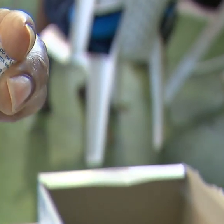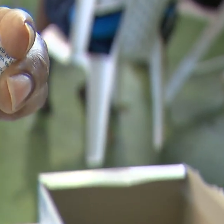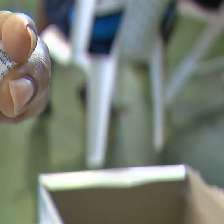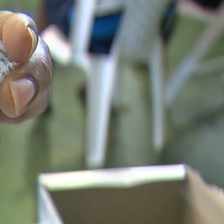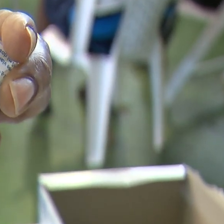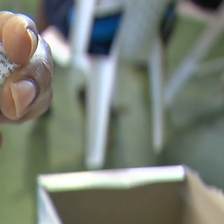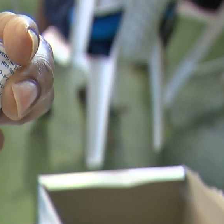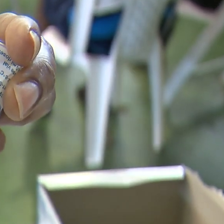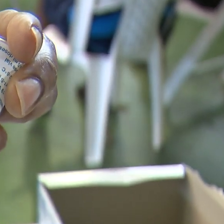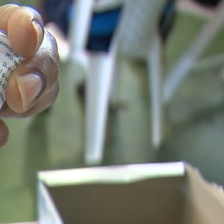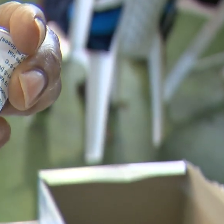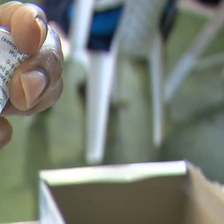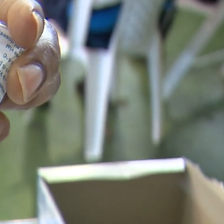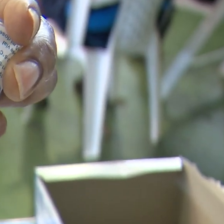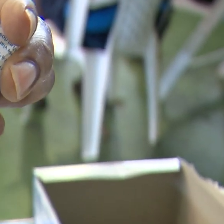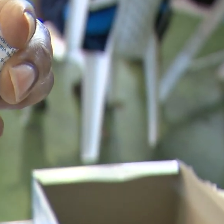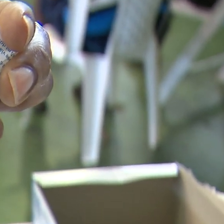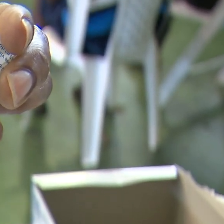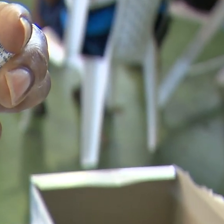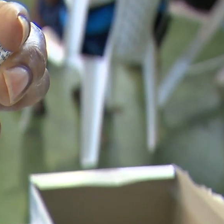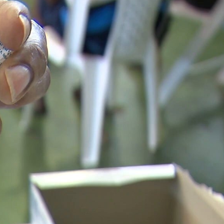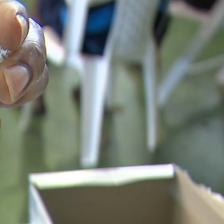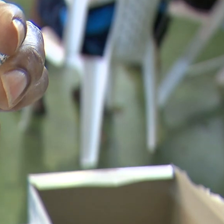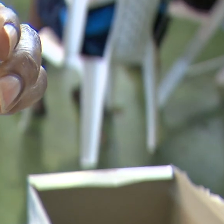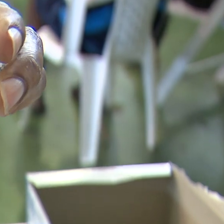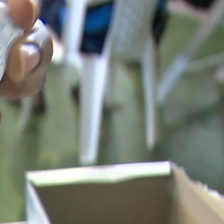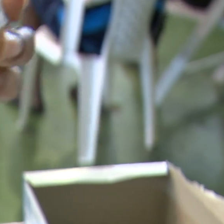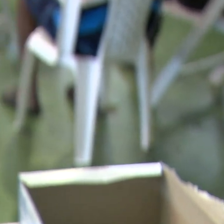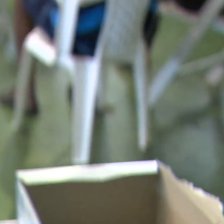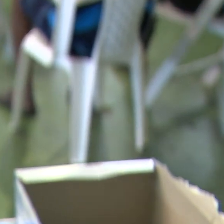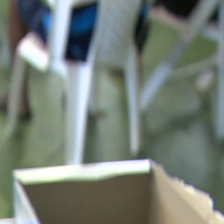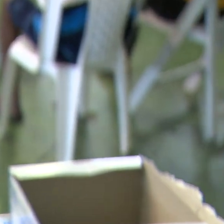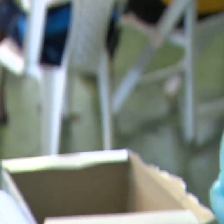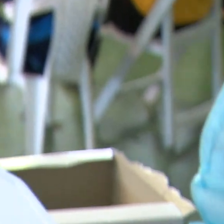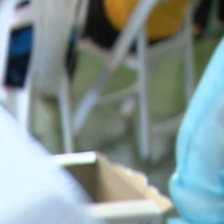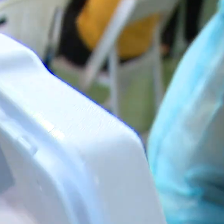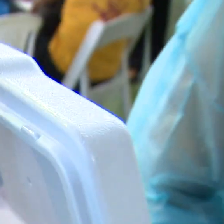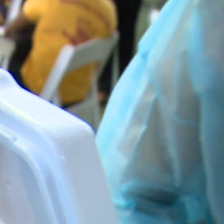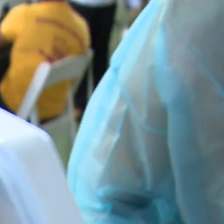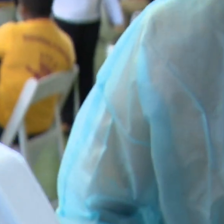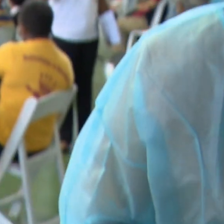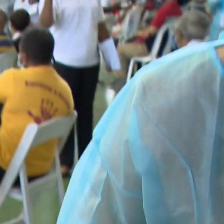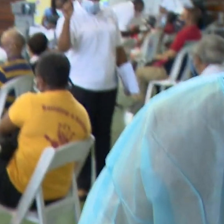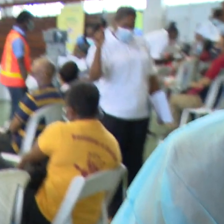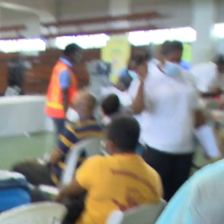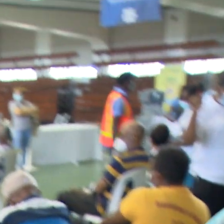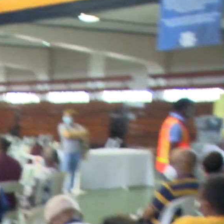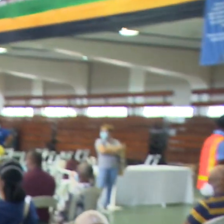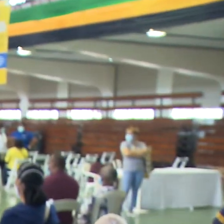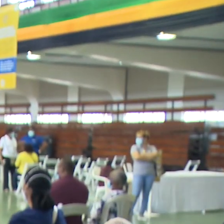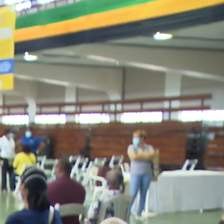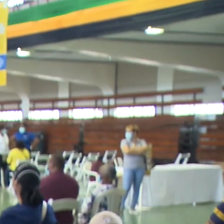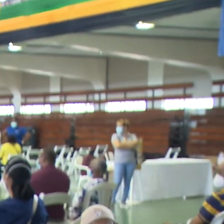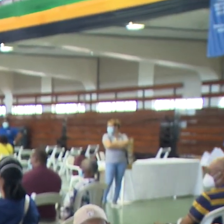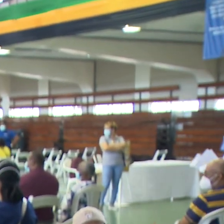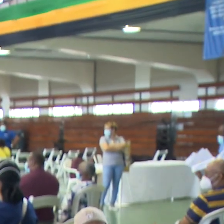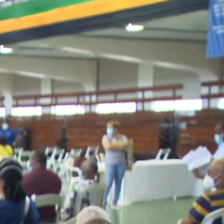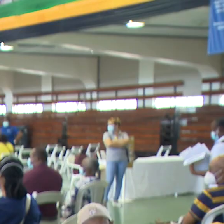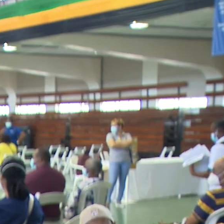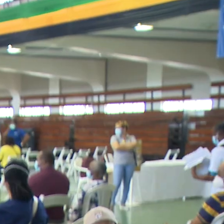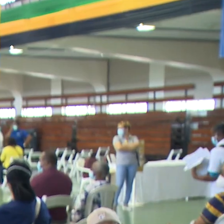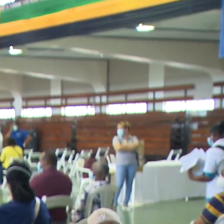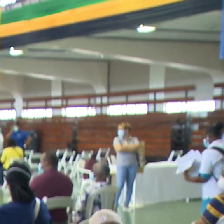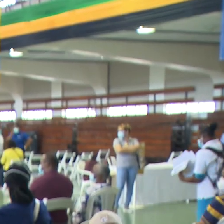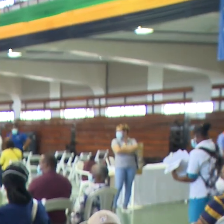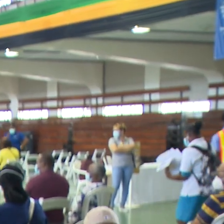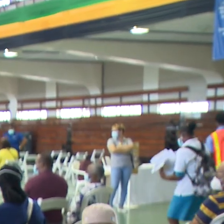Dr. Christopher Tufton, says more than 161,000 first doses of COVID-19 vaccine have been